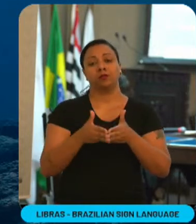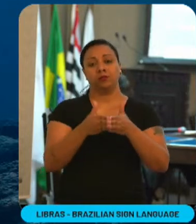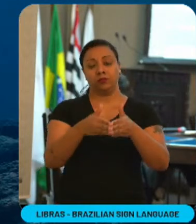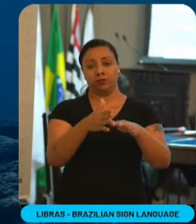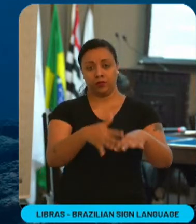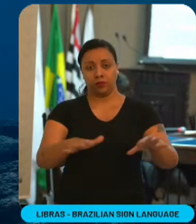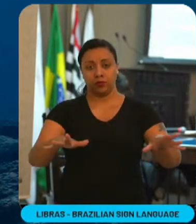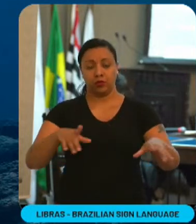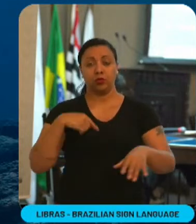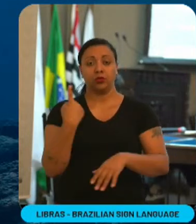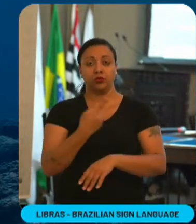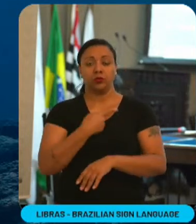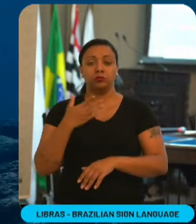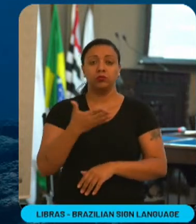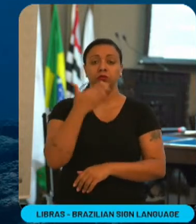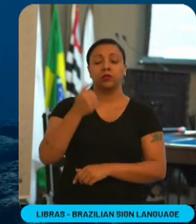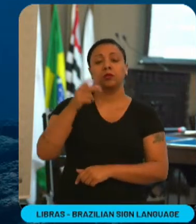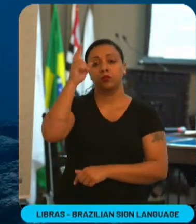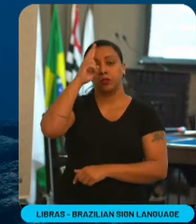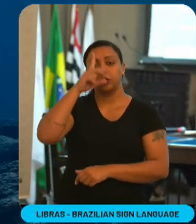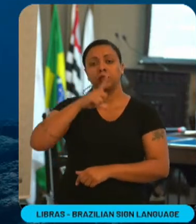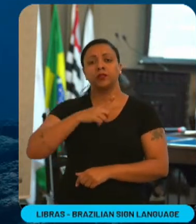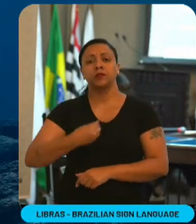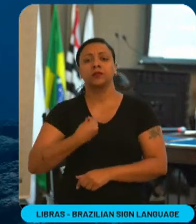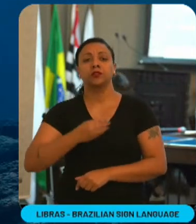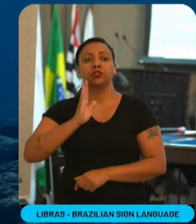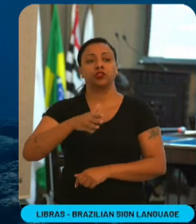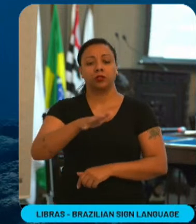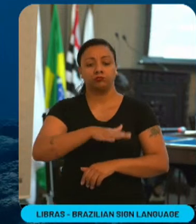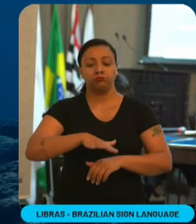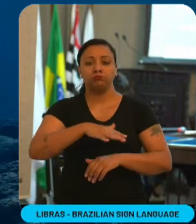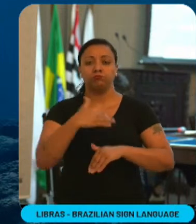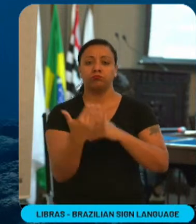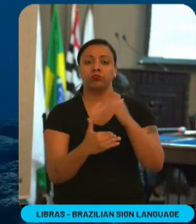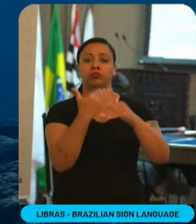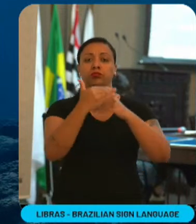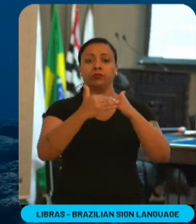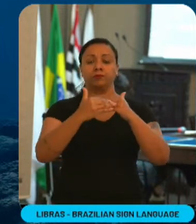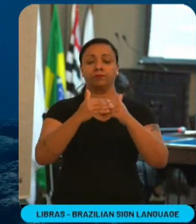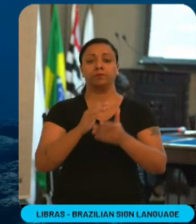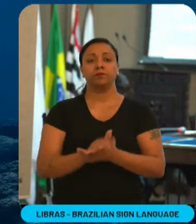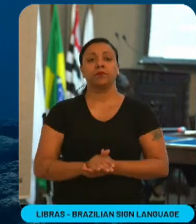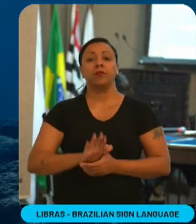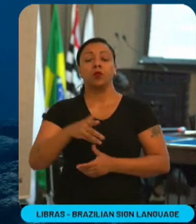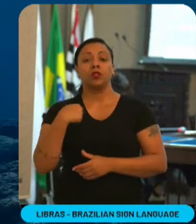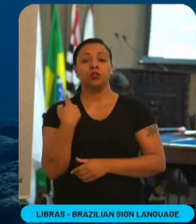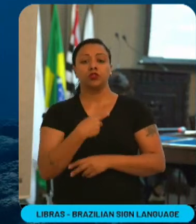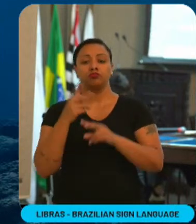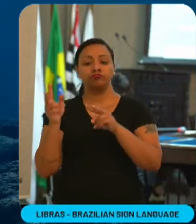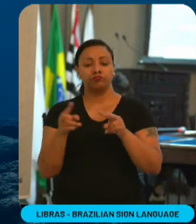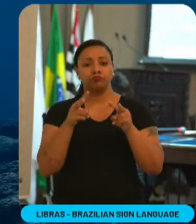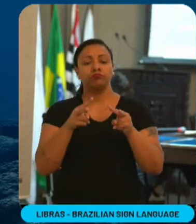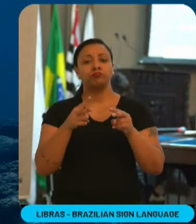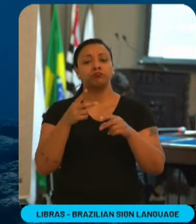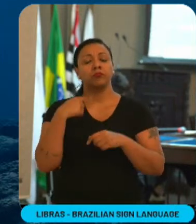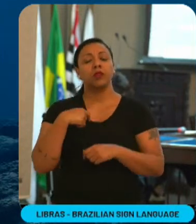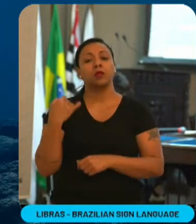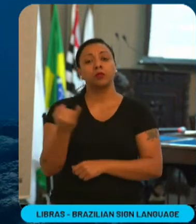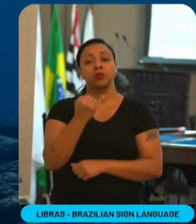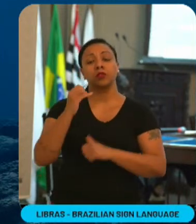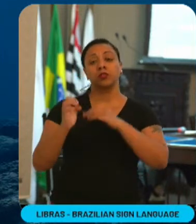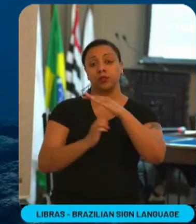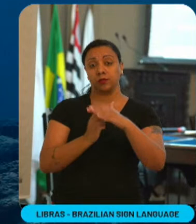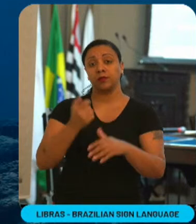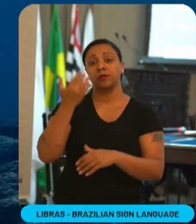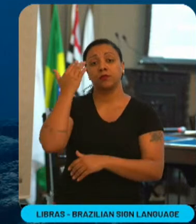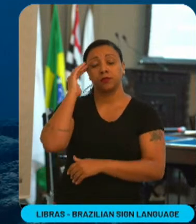through navigation. Even from the indigenous peoples, we just developed something that already existed. When